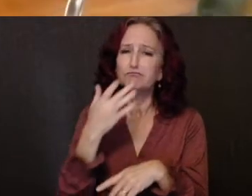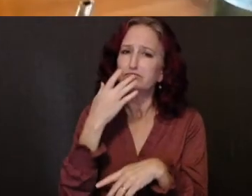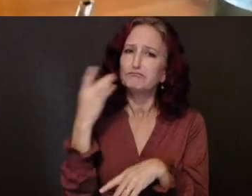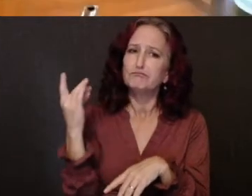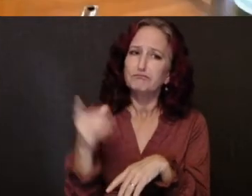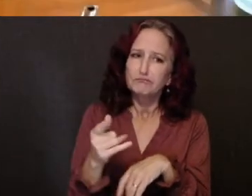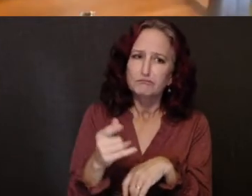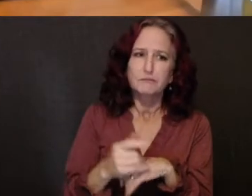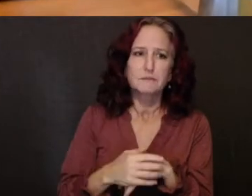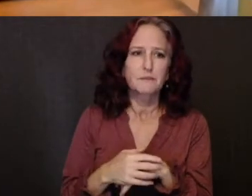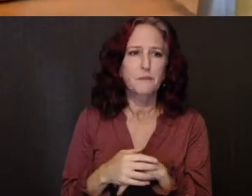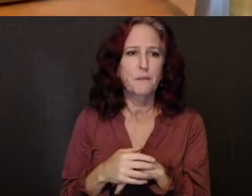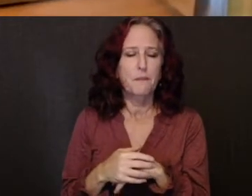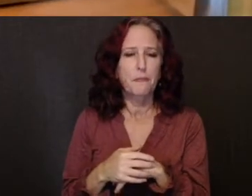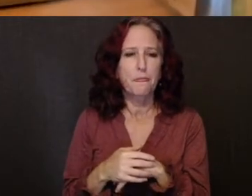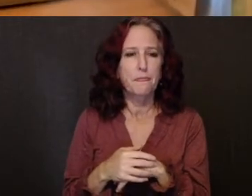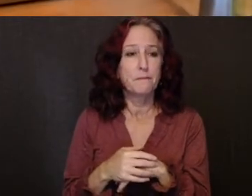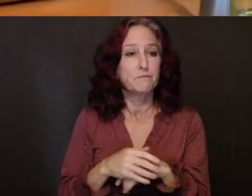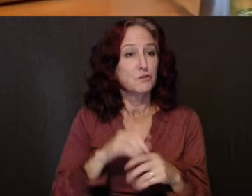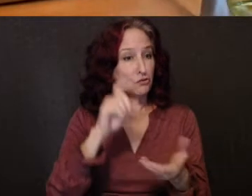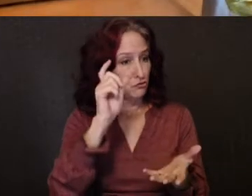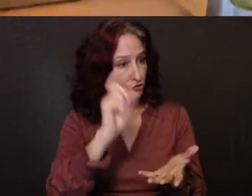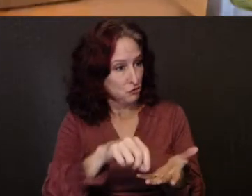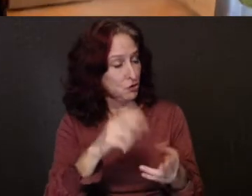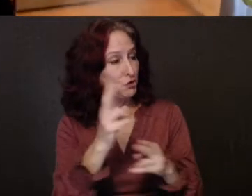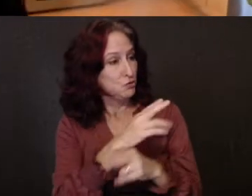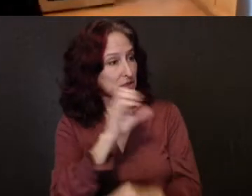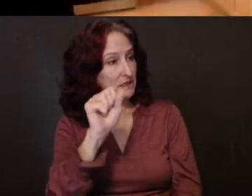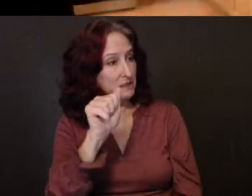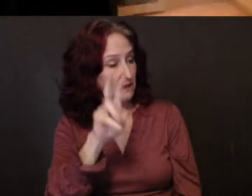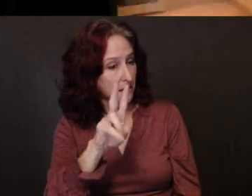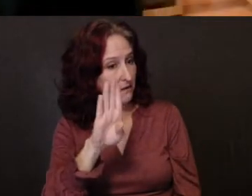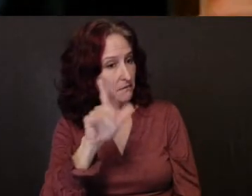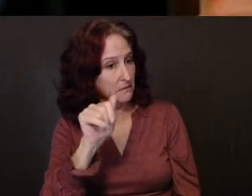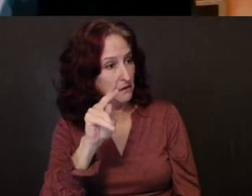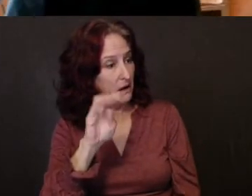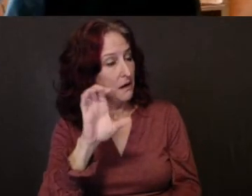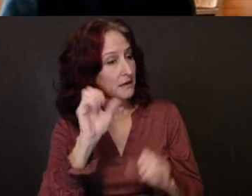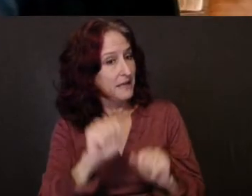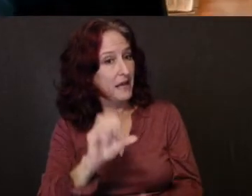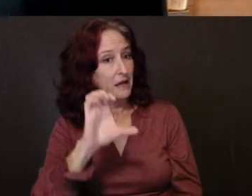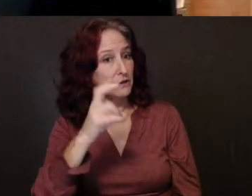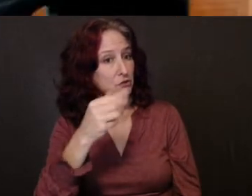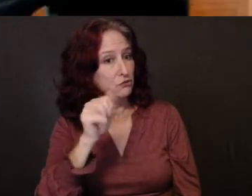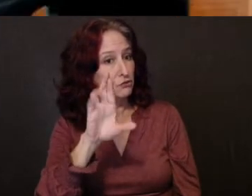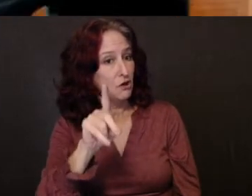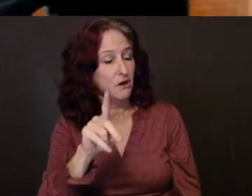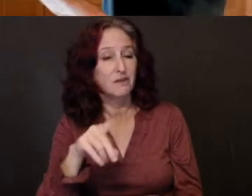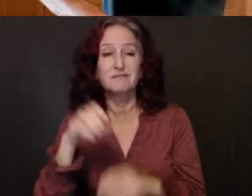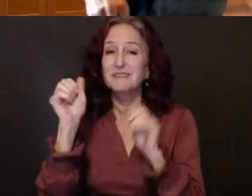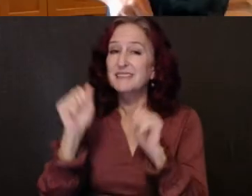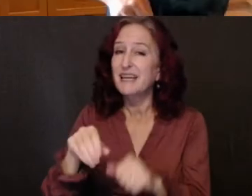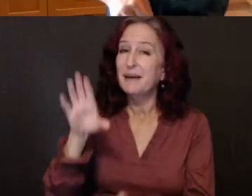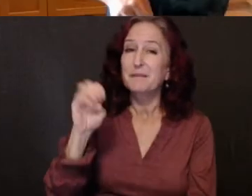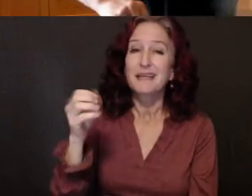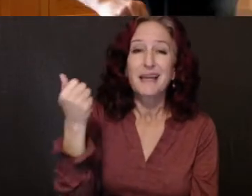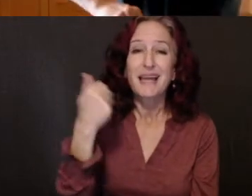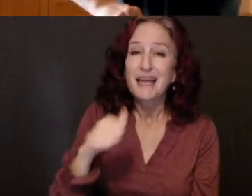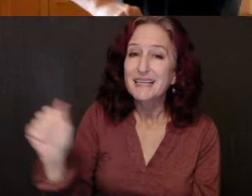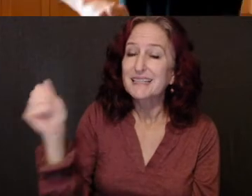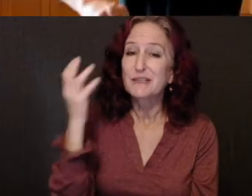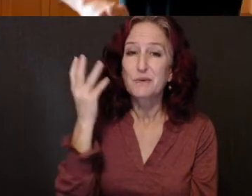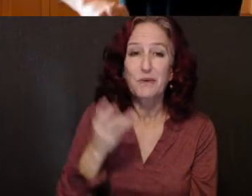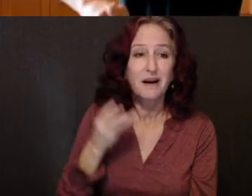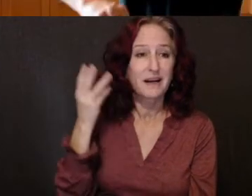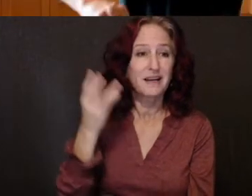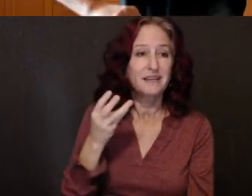Blanc by Acterra. It's a vegan wine. It's not very expensive, but tastes good.